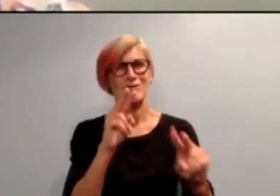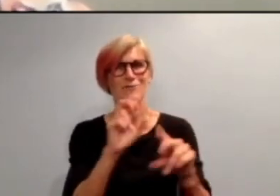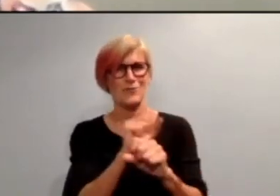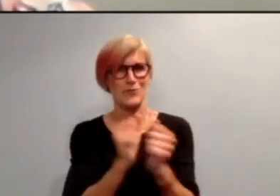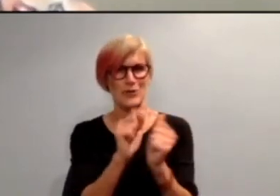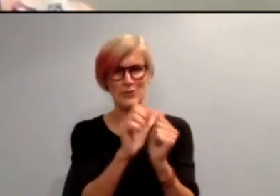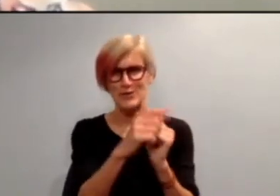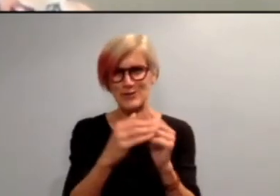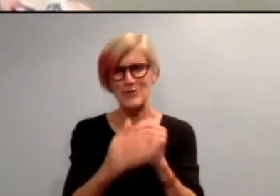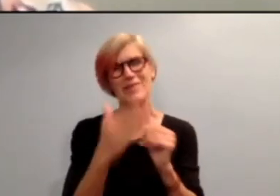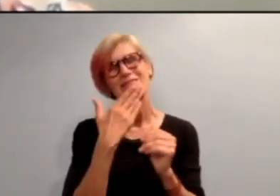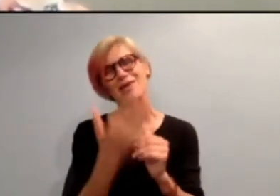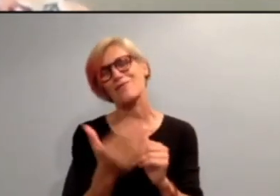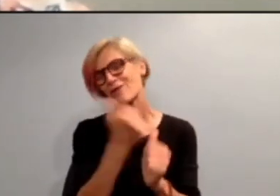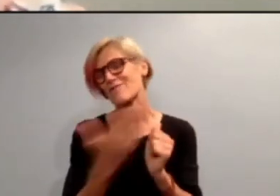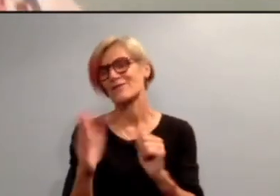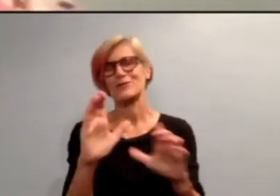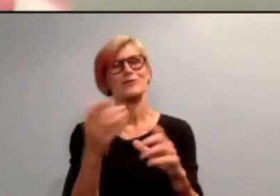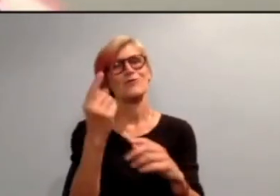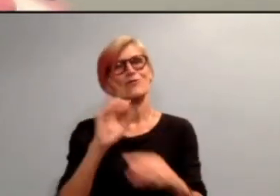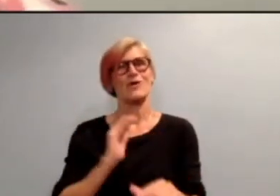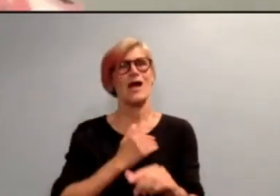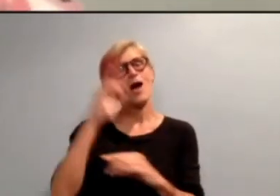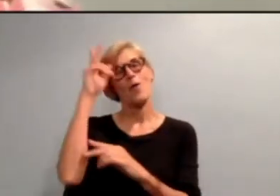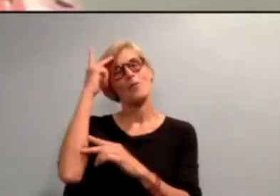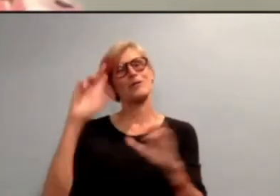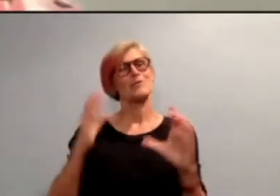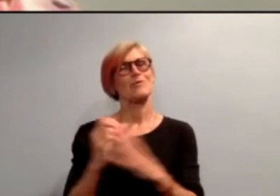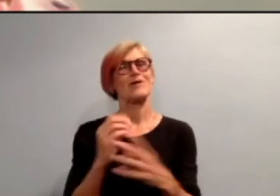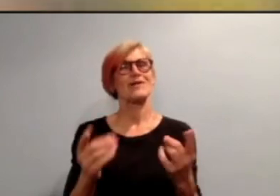for all that you do for our party and for the opportunity to speak.